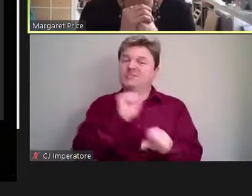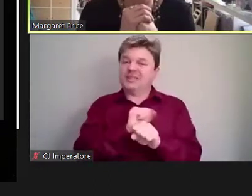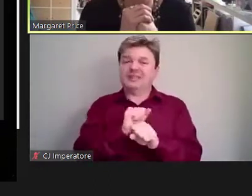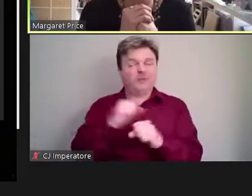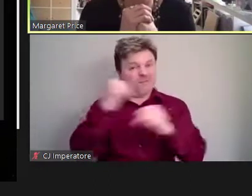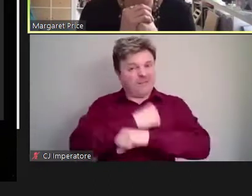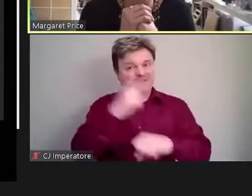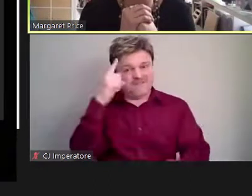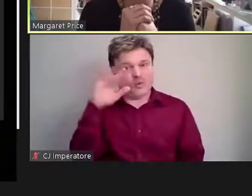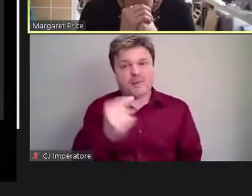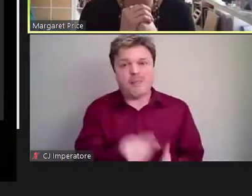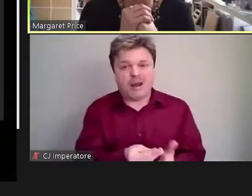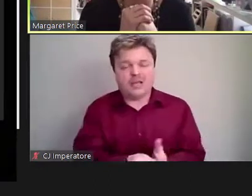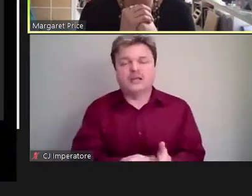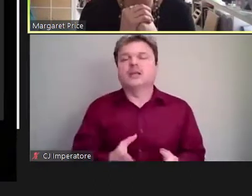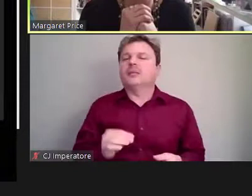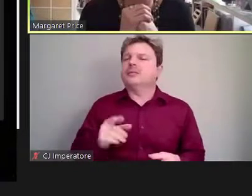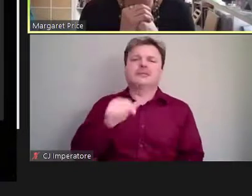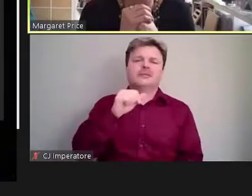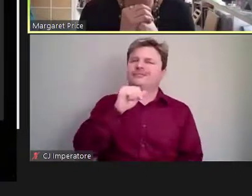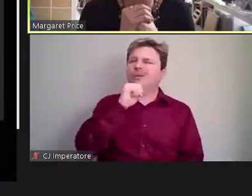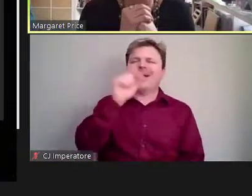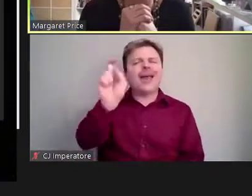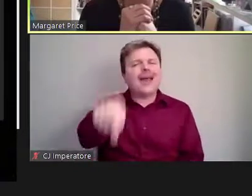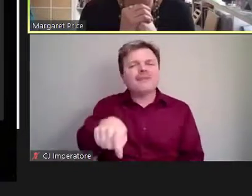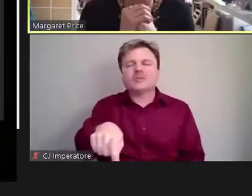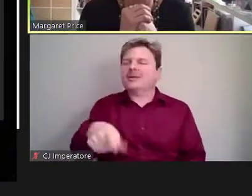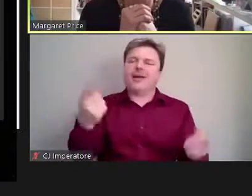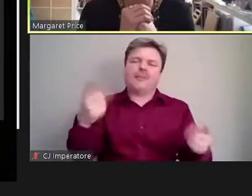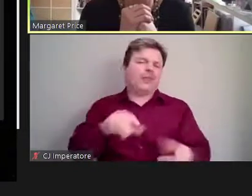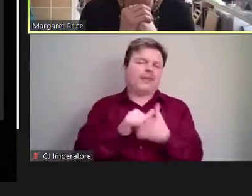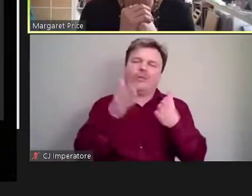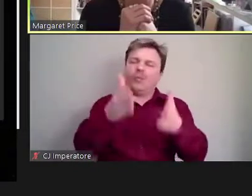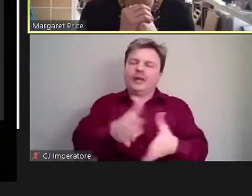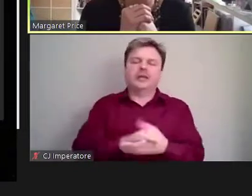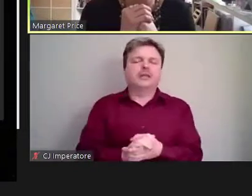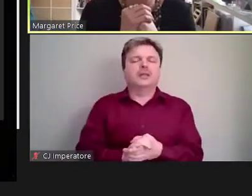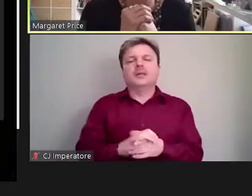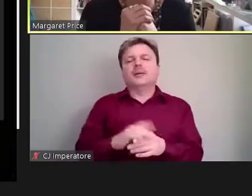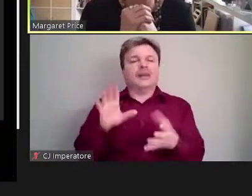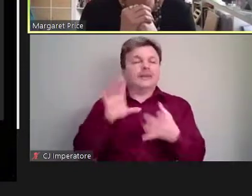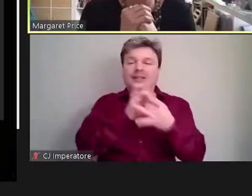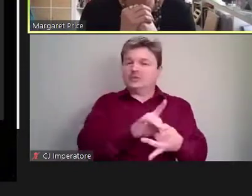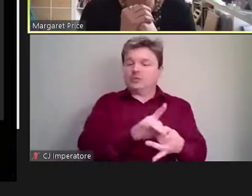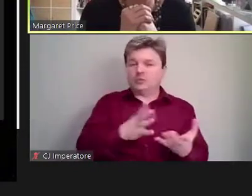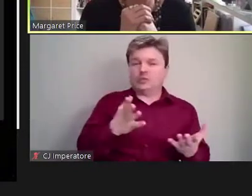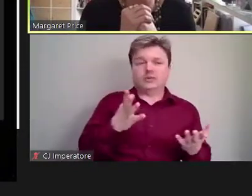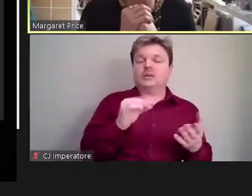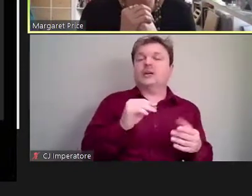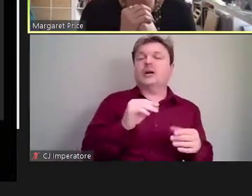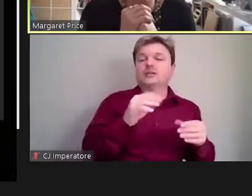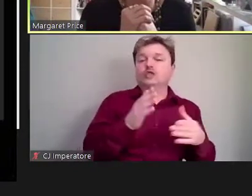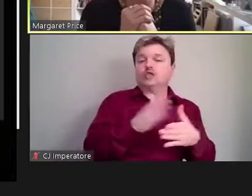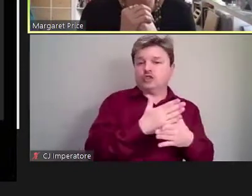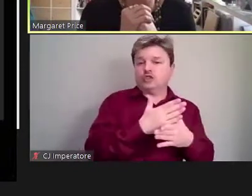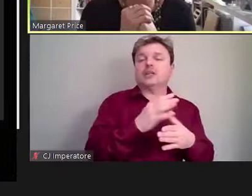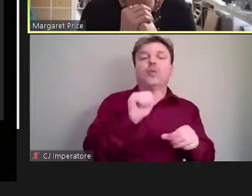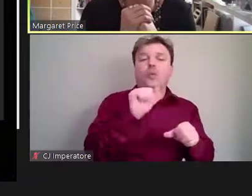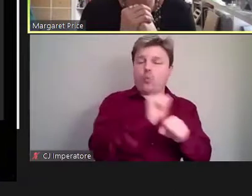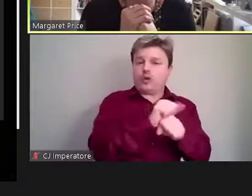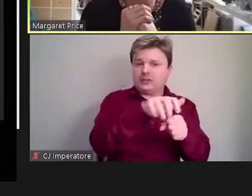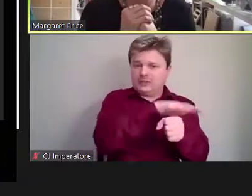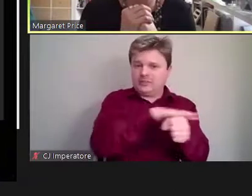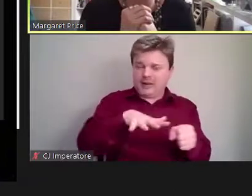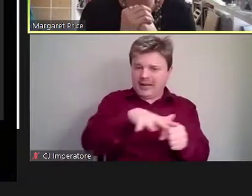might apply to a program or a center or a shared workspace, what are the environmental ways in which we can